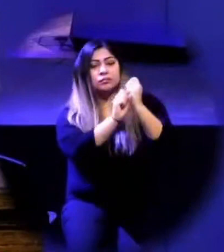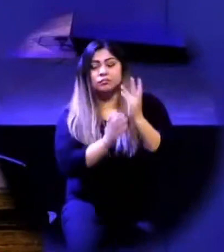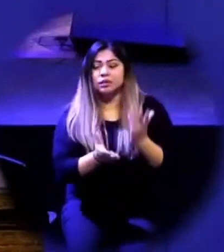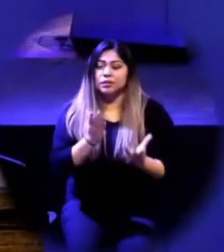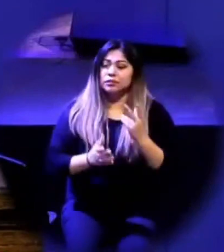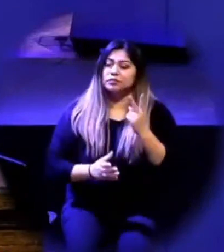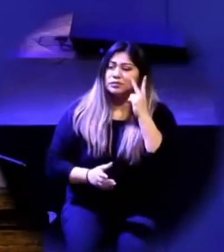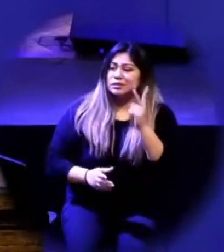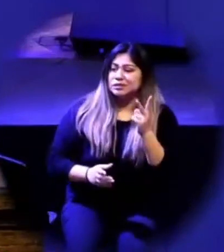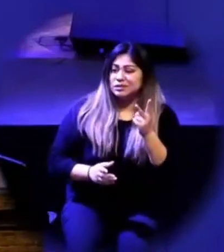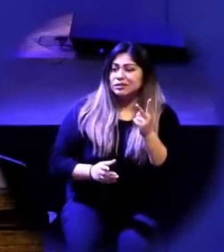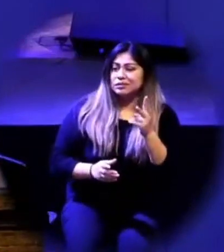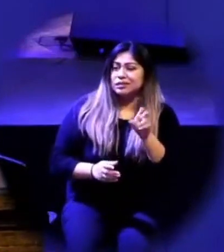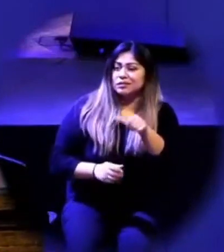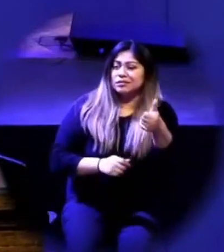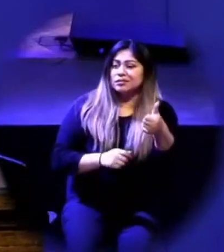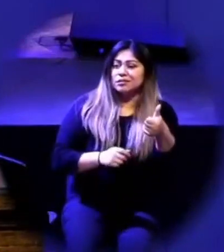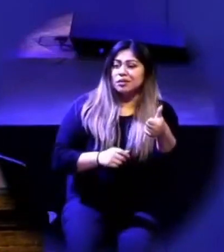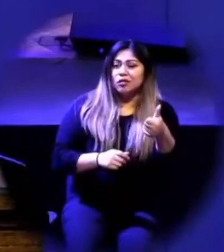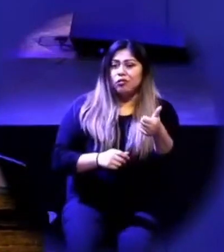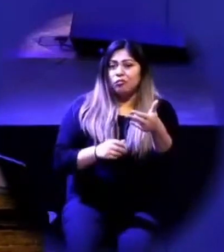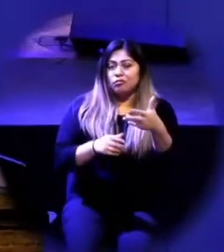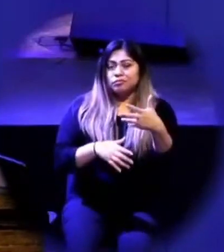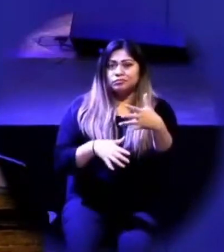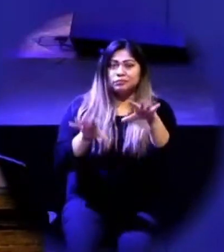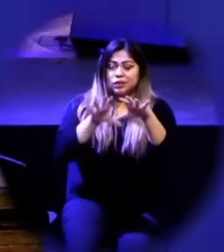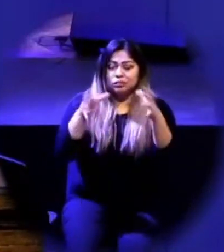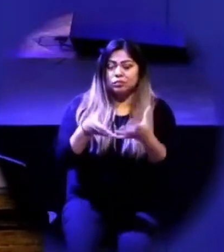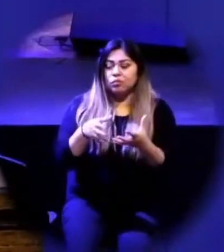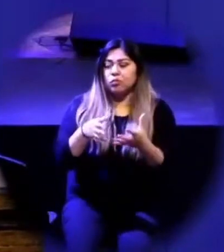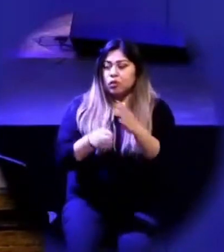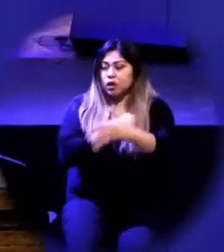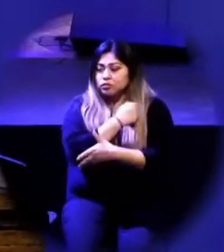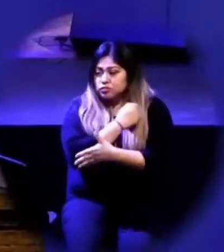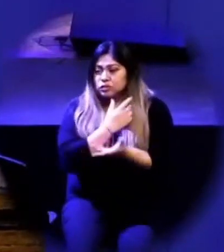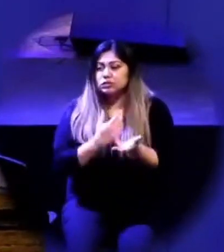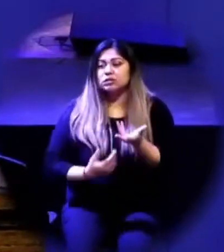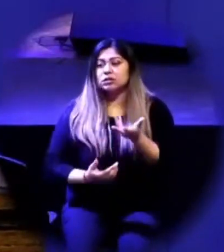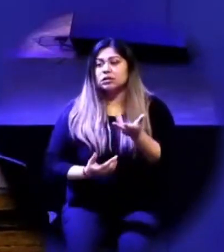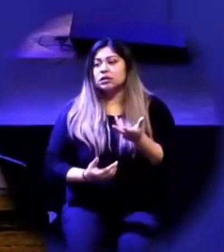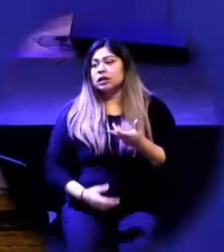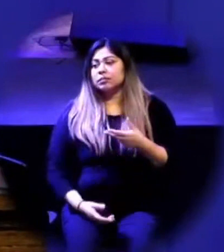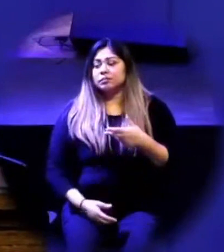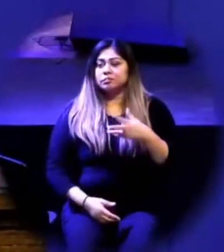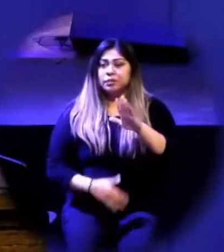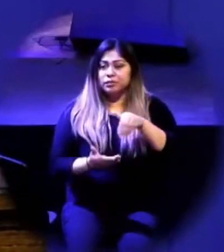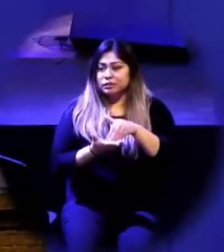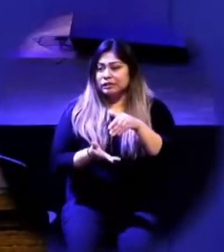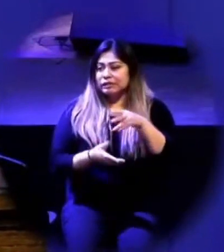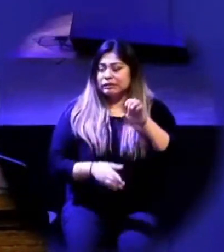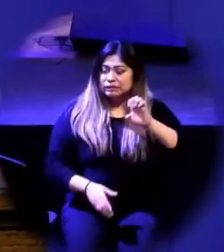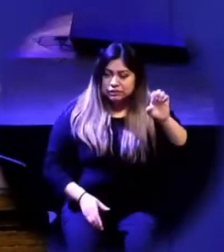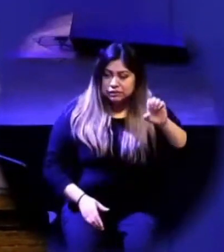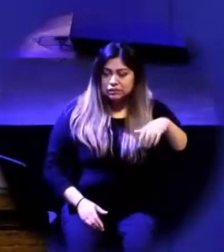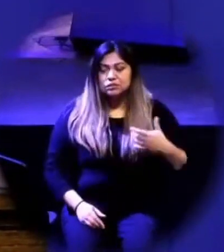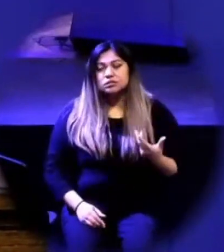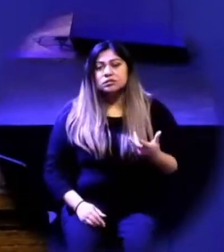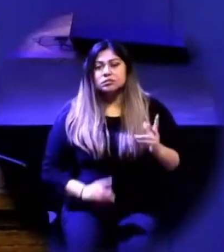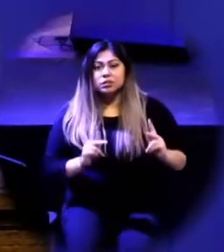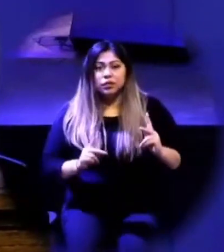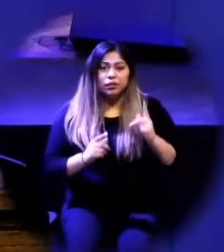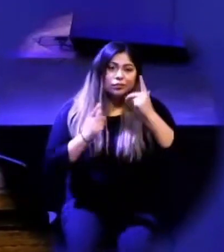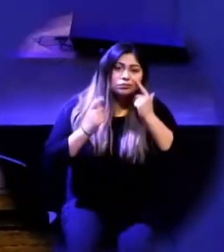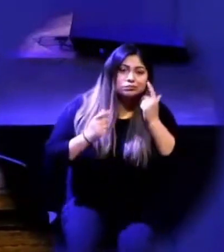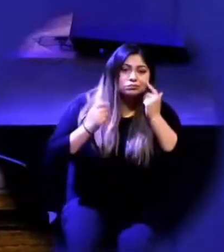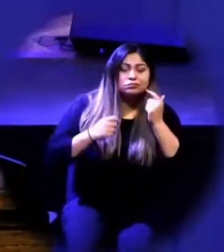the Middle East, where they'll still carry the deceased through the streets in a funeral procession with people grieving. And the